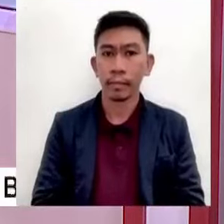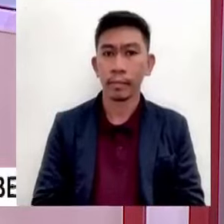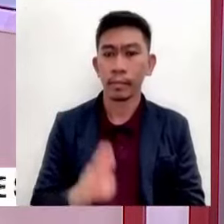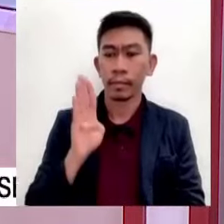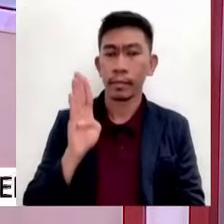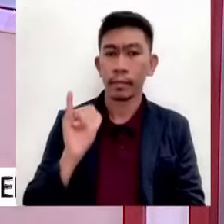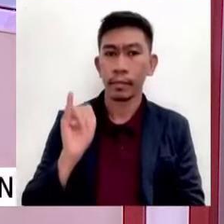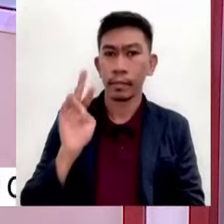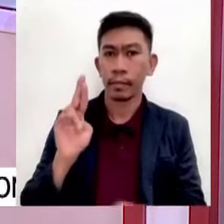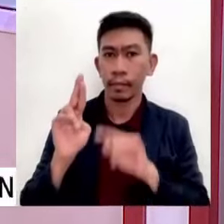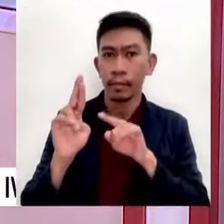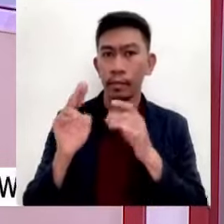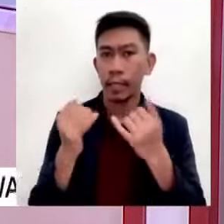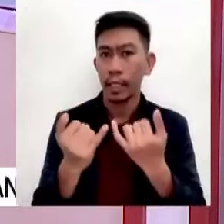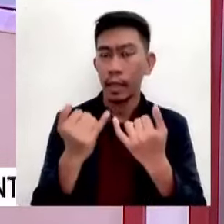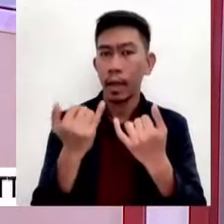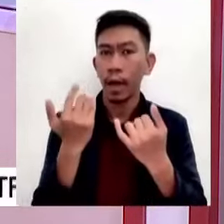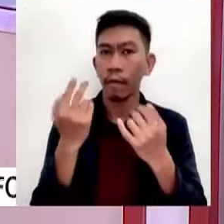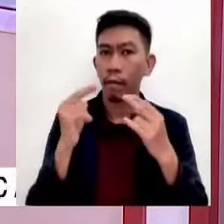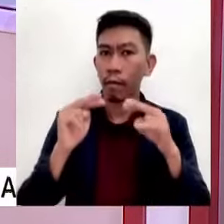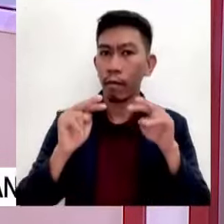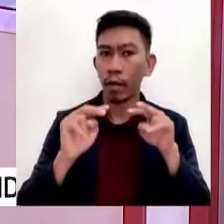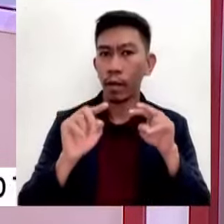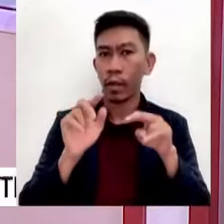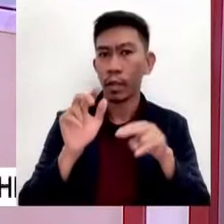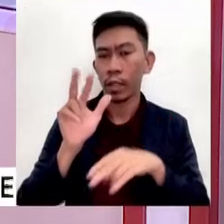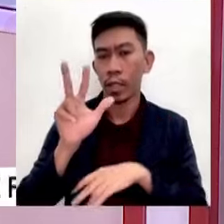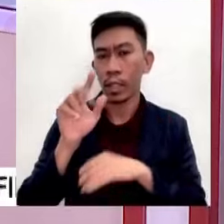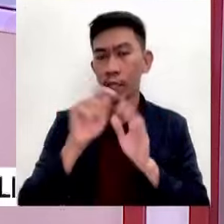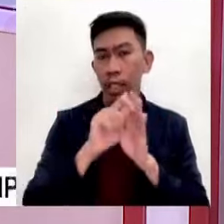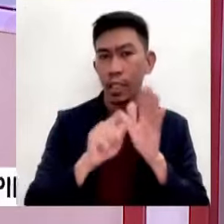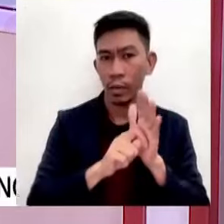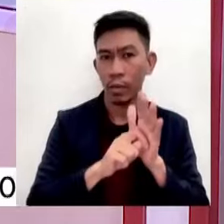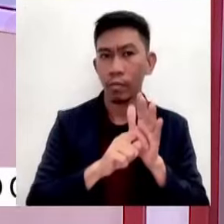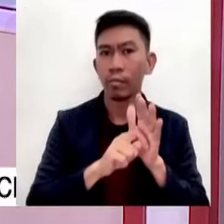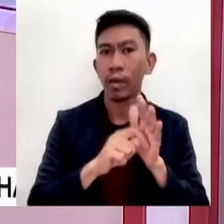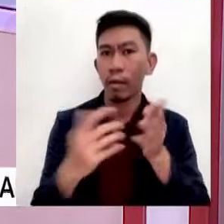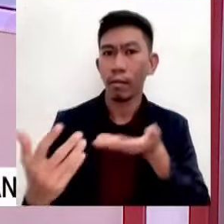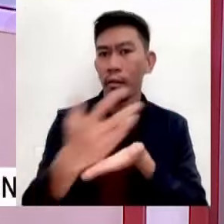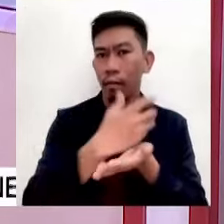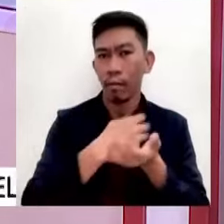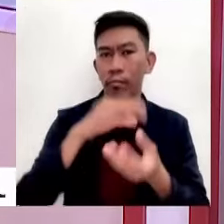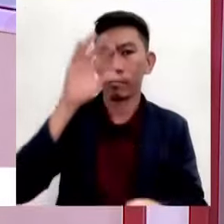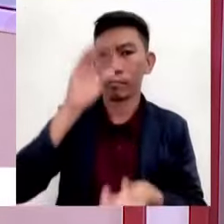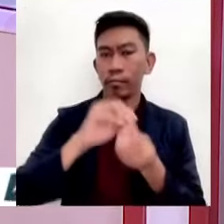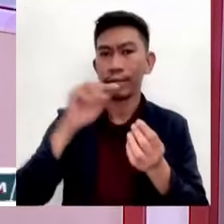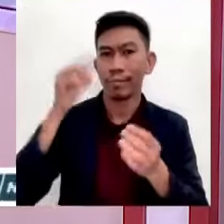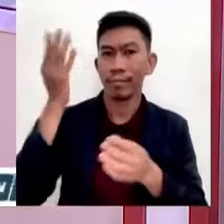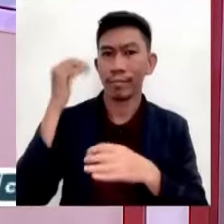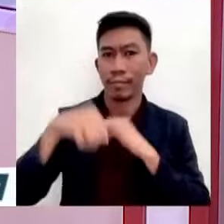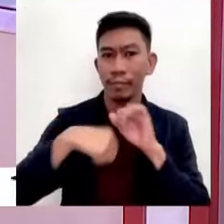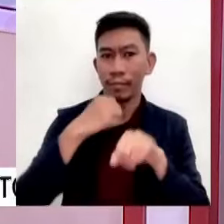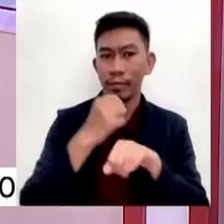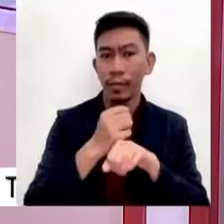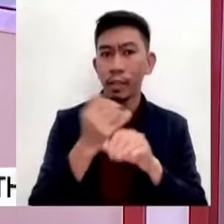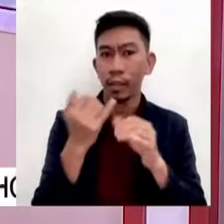its sights on a record 3 trillion pesos in tax collections this year. Jackie Pascual tells us how the BIR plans to accomplish